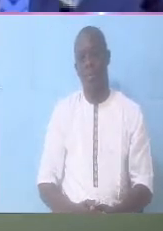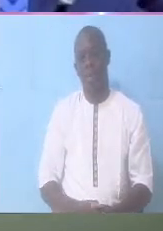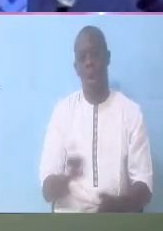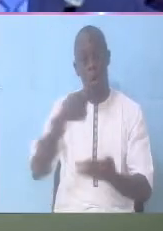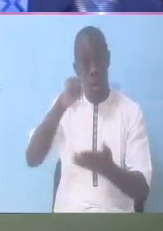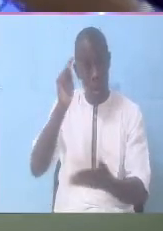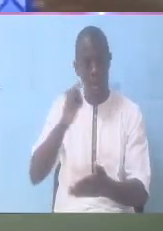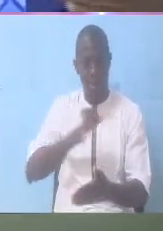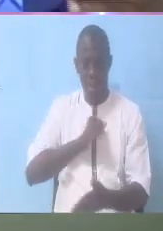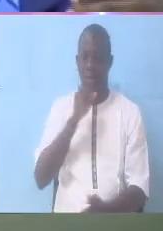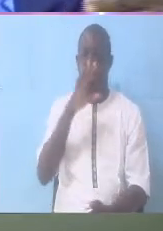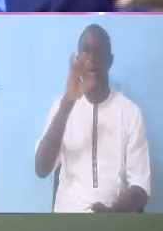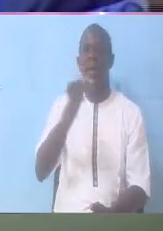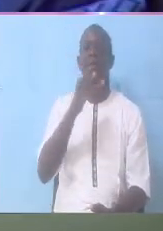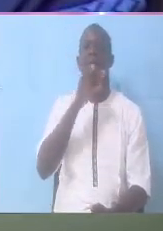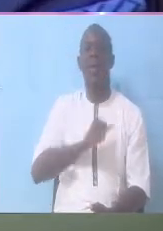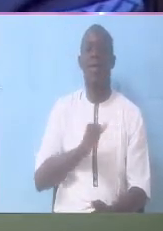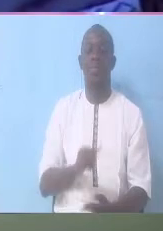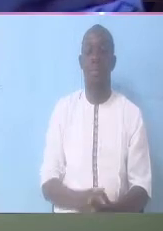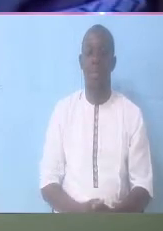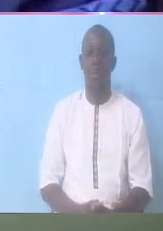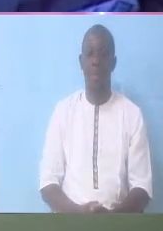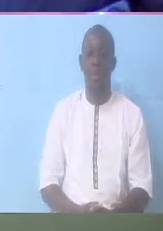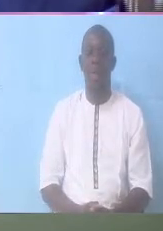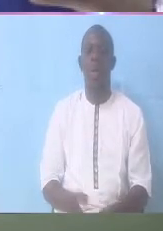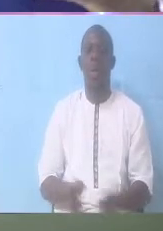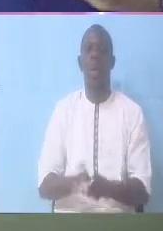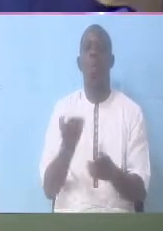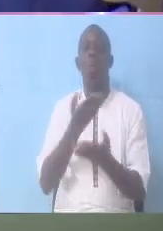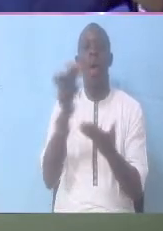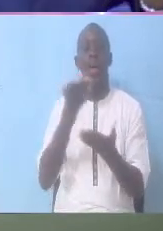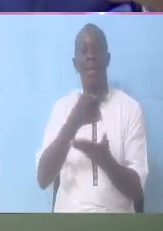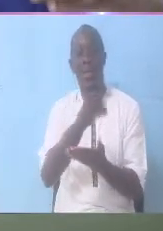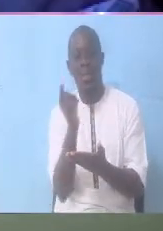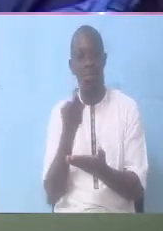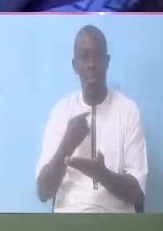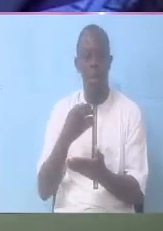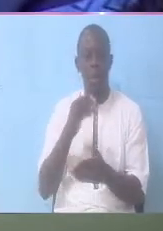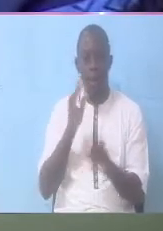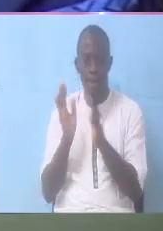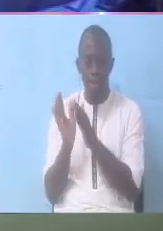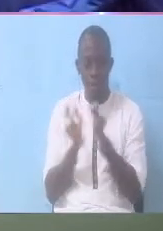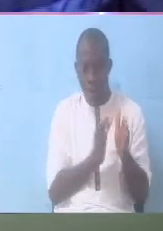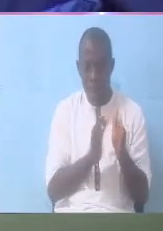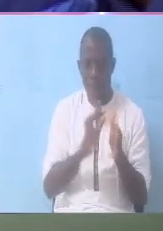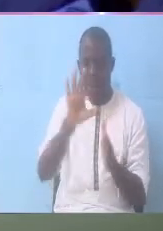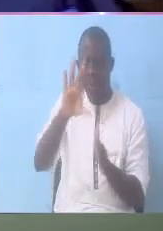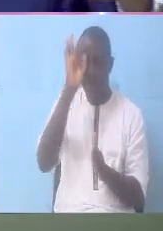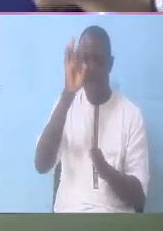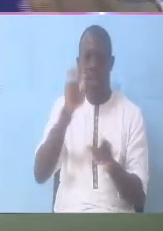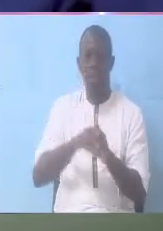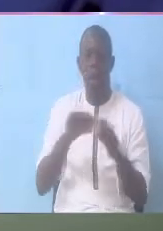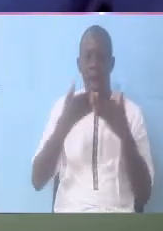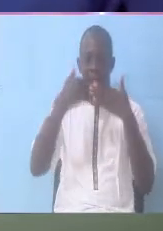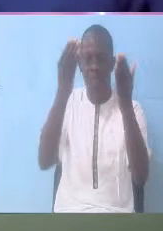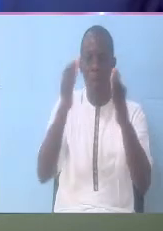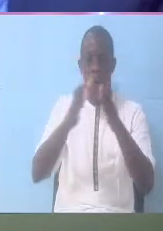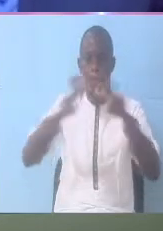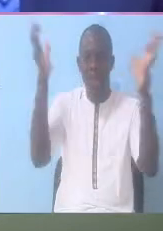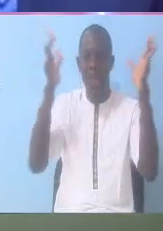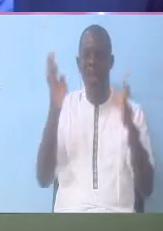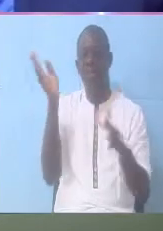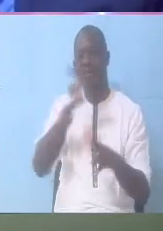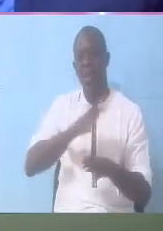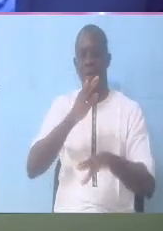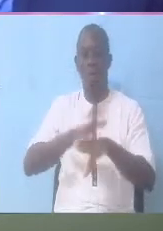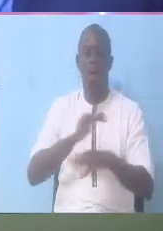Correct? Yes, sir. Yes, sir. Wherein they decided to tell the biggest lie to the Gambian people.